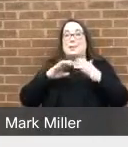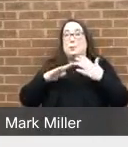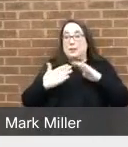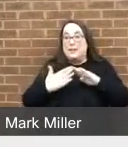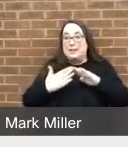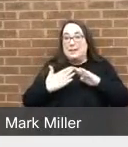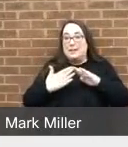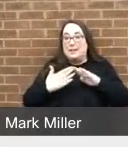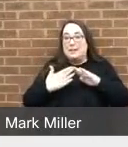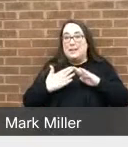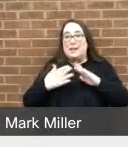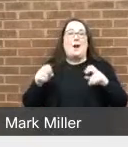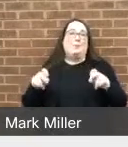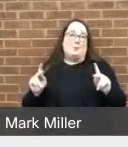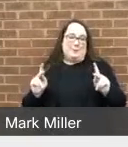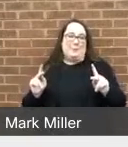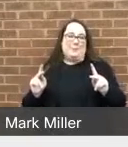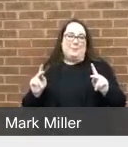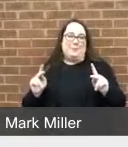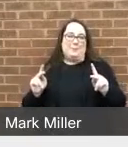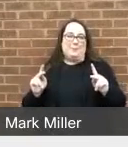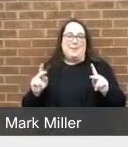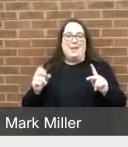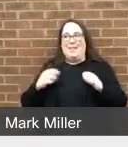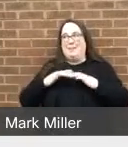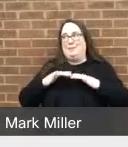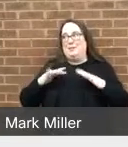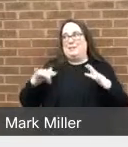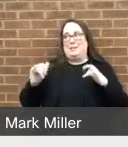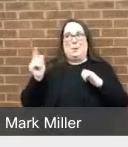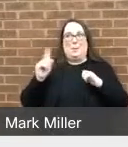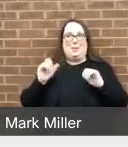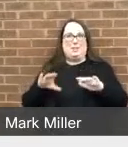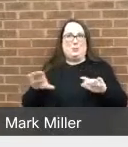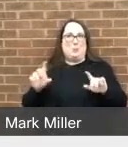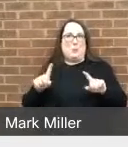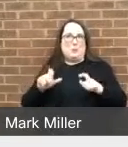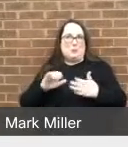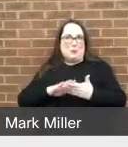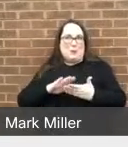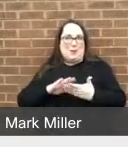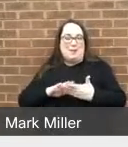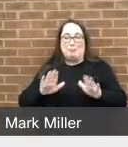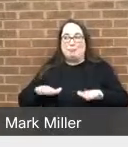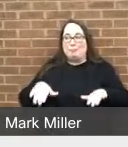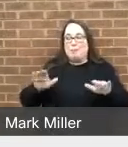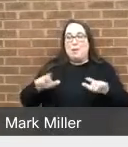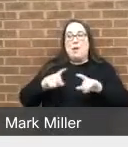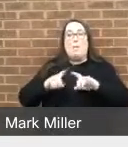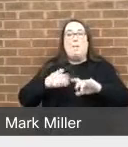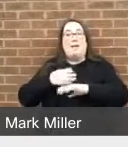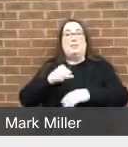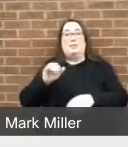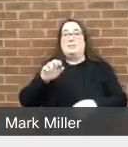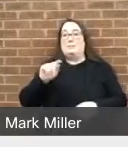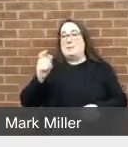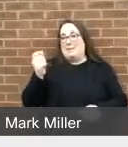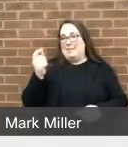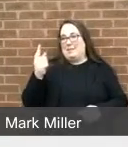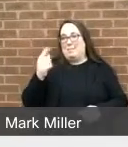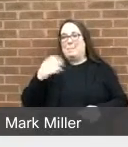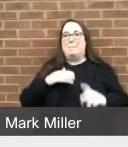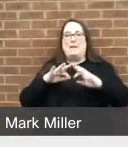the opportunities, and the incredible diversity where my children could grow. However, after the attacks on September 11th, my family